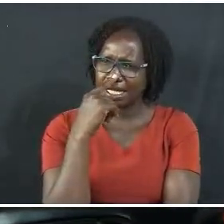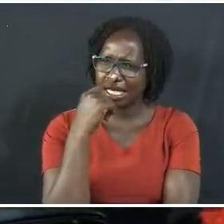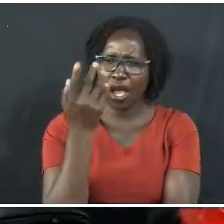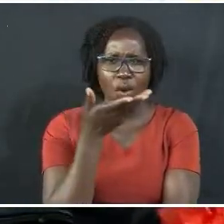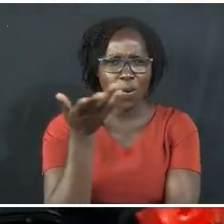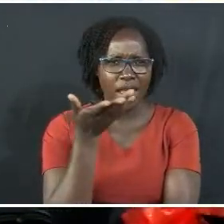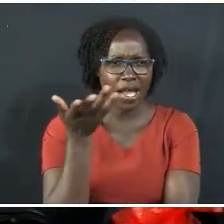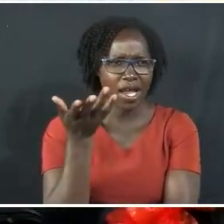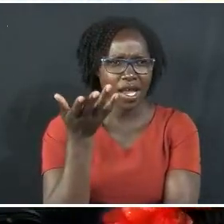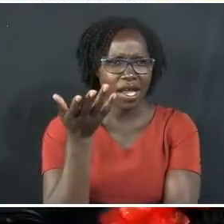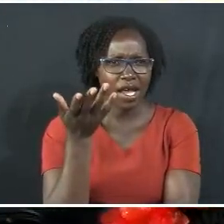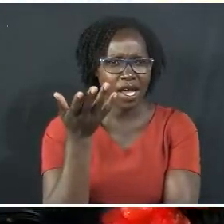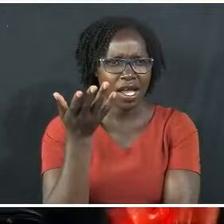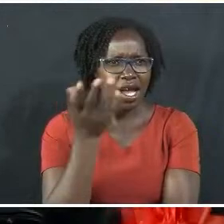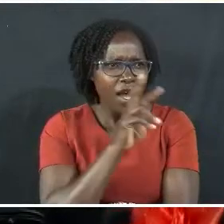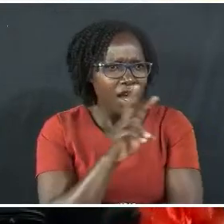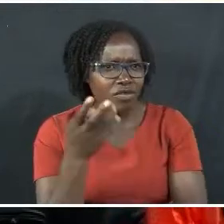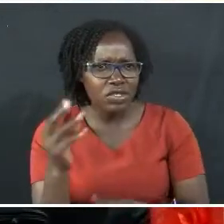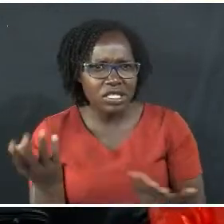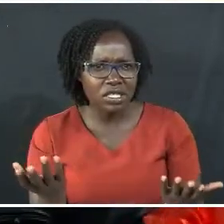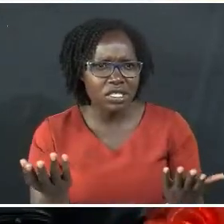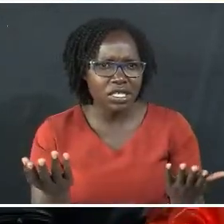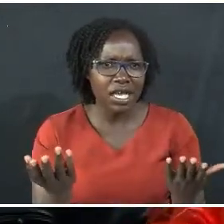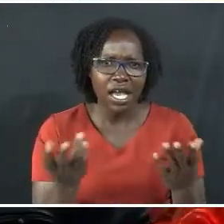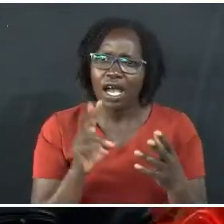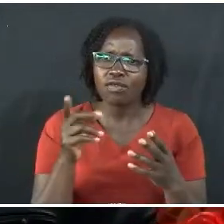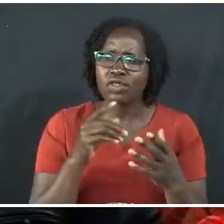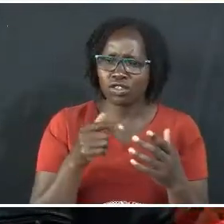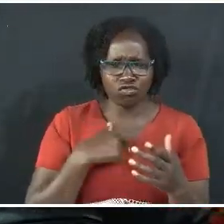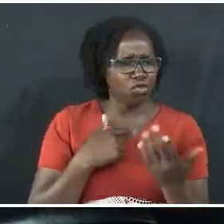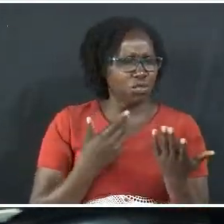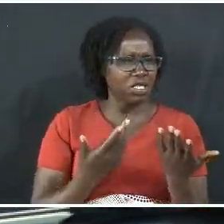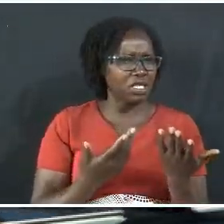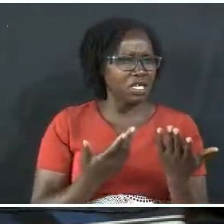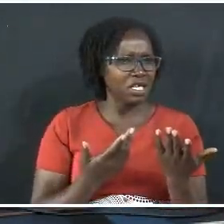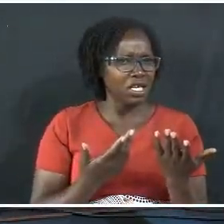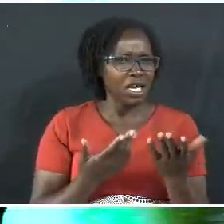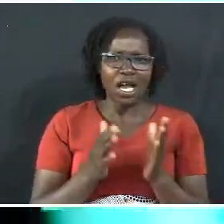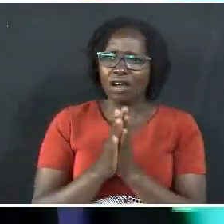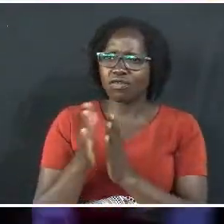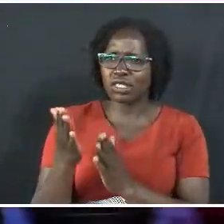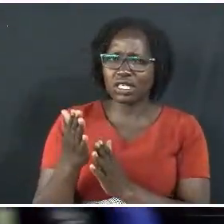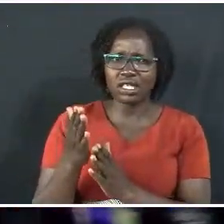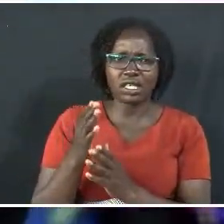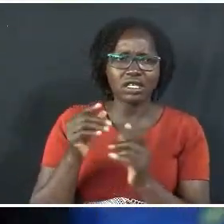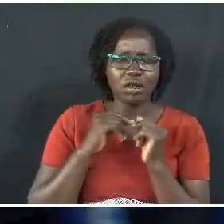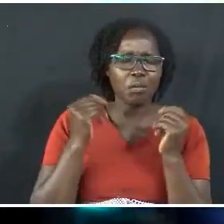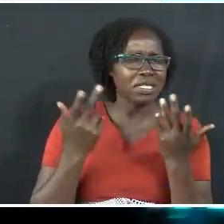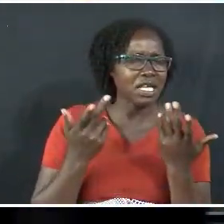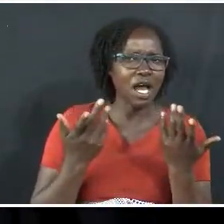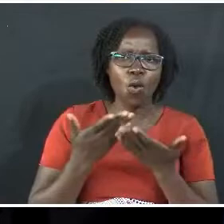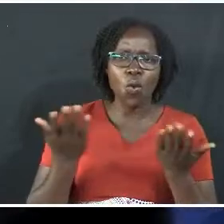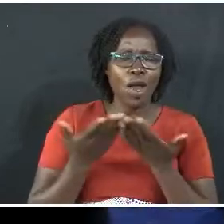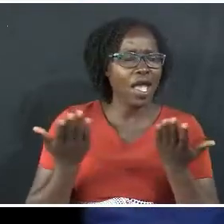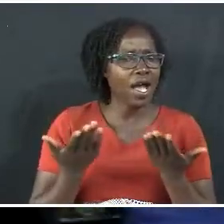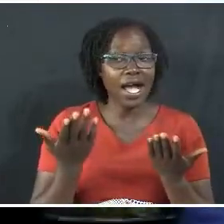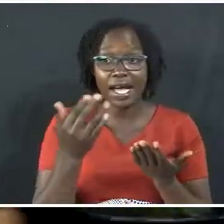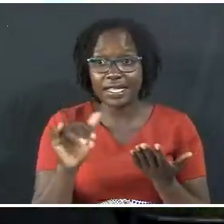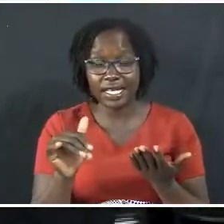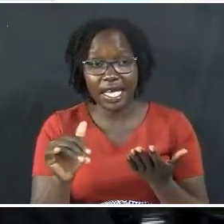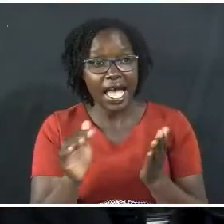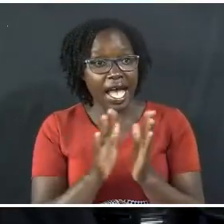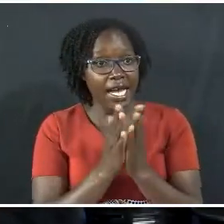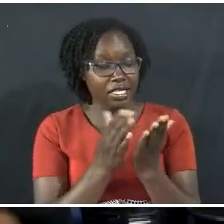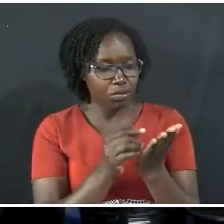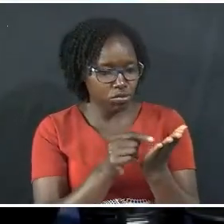they? Have you seen him? Have you seen Kwame? Have you seen Kojo? Where are they? Where are they? And the books